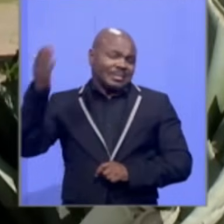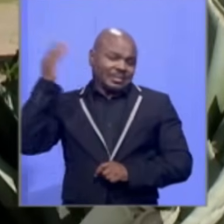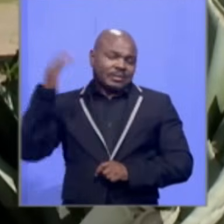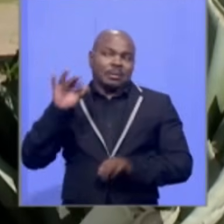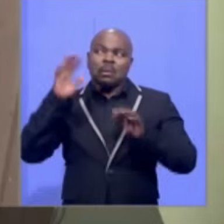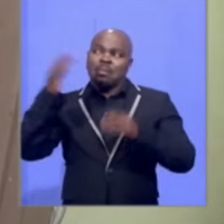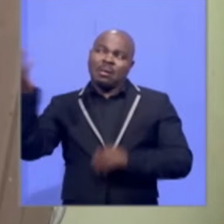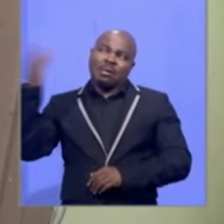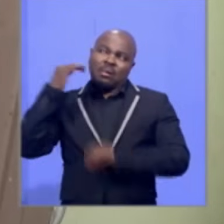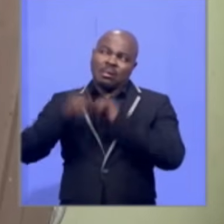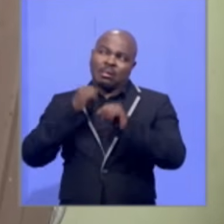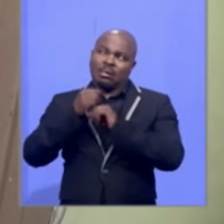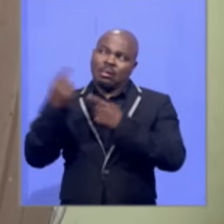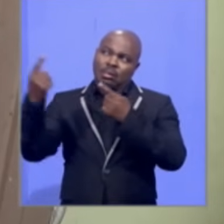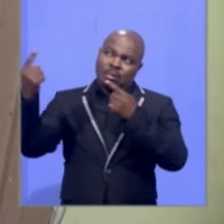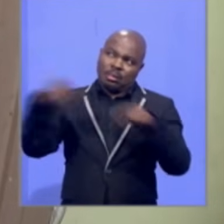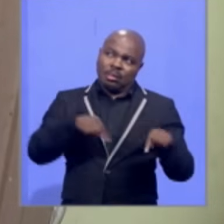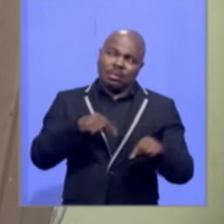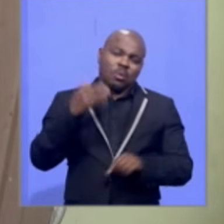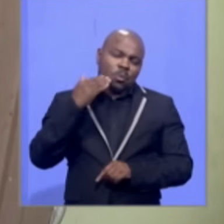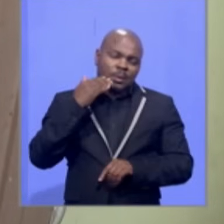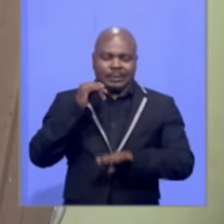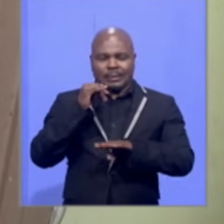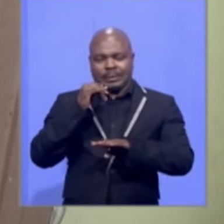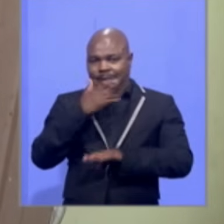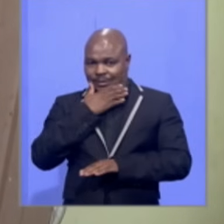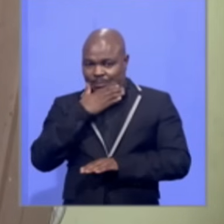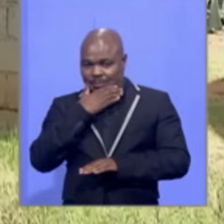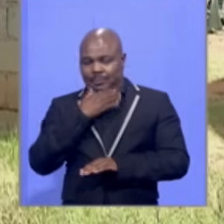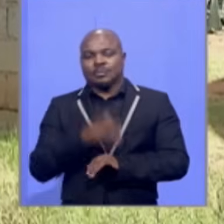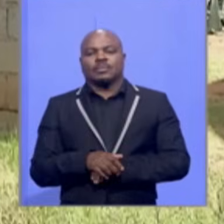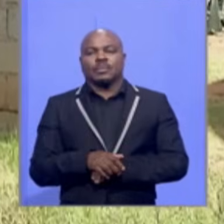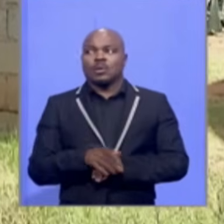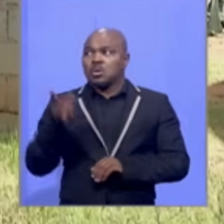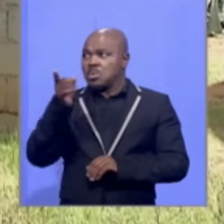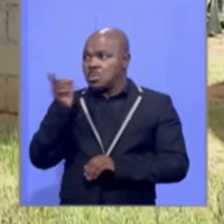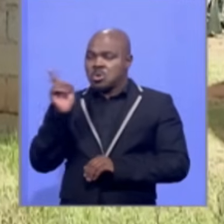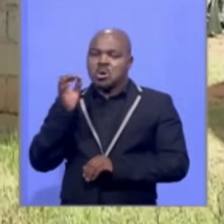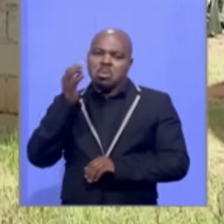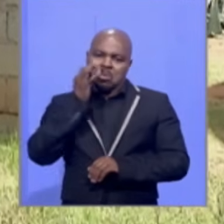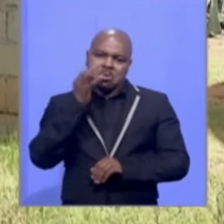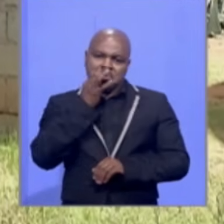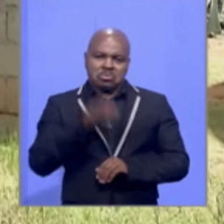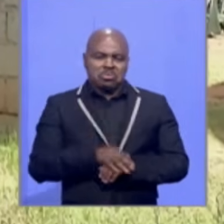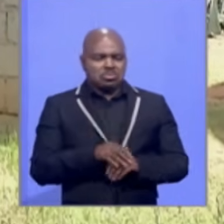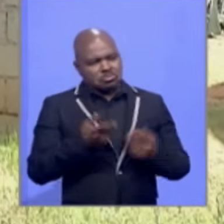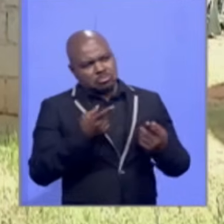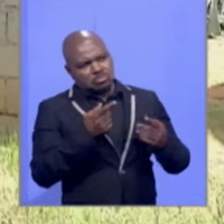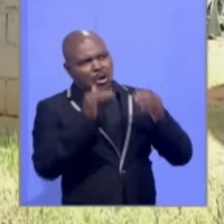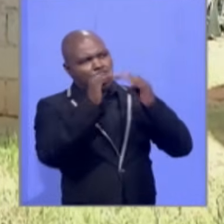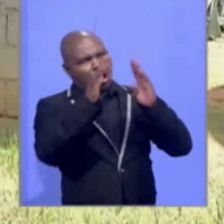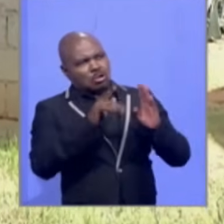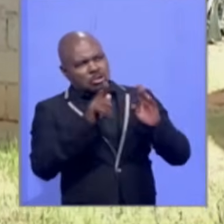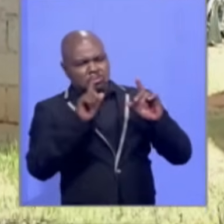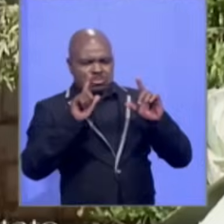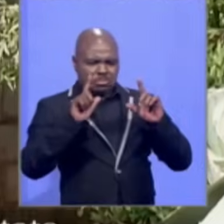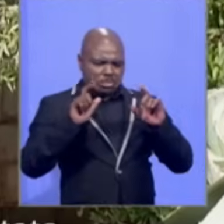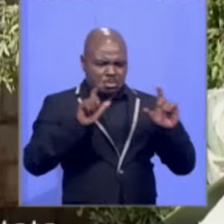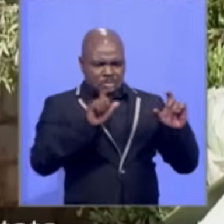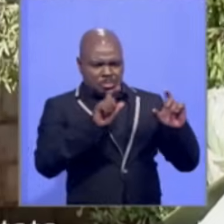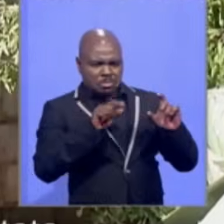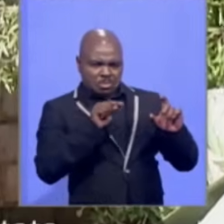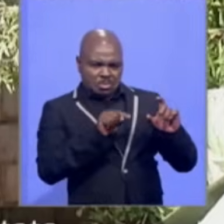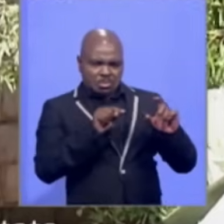batho mona last year ka December ba re yena ba nkile difoto ba re yena e tshwanela total